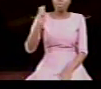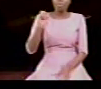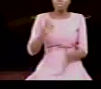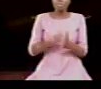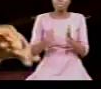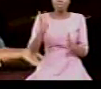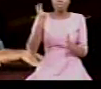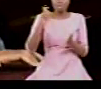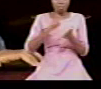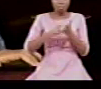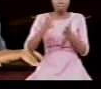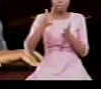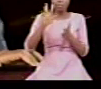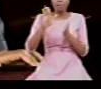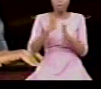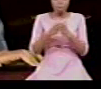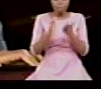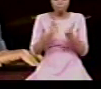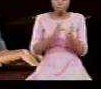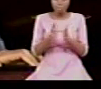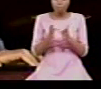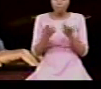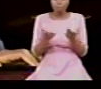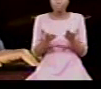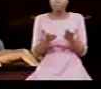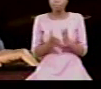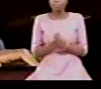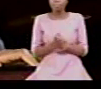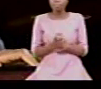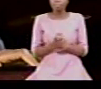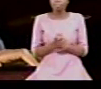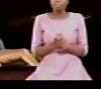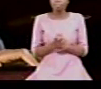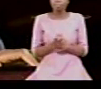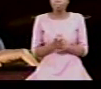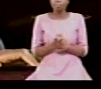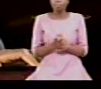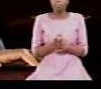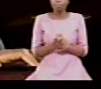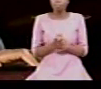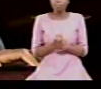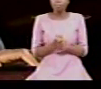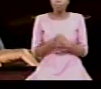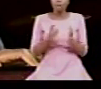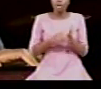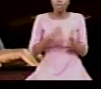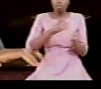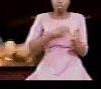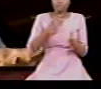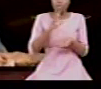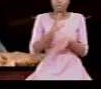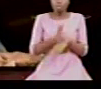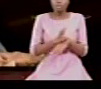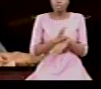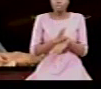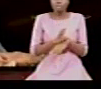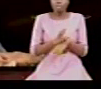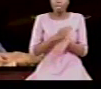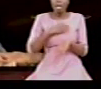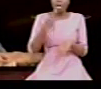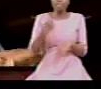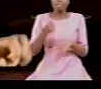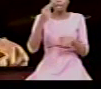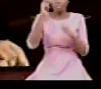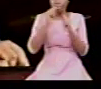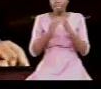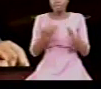25. Are you there? Turn your Bible, though you're a bit tired now, but follow through. It will benefit the church at this time by the grace of God.